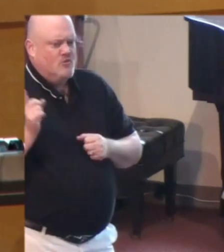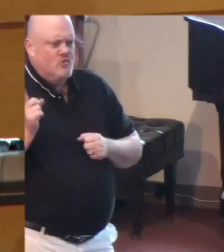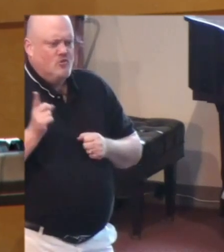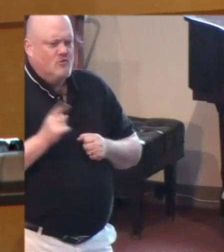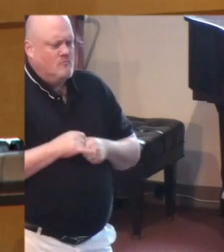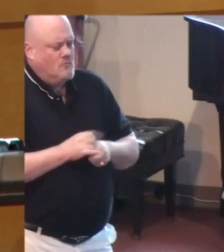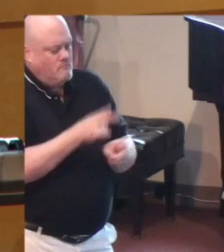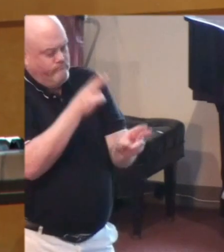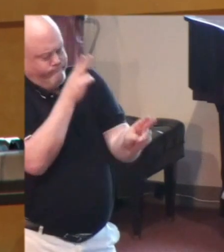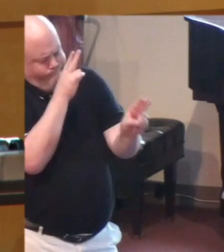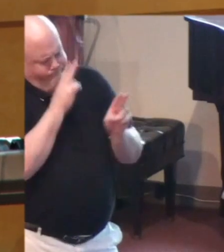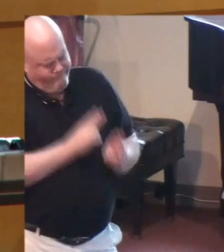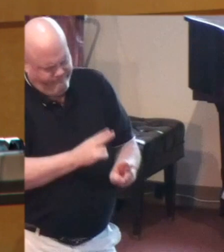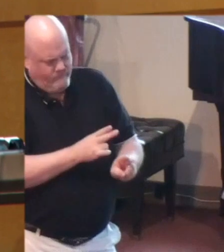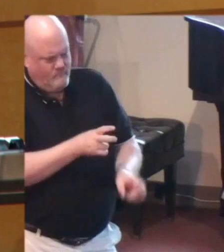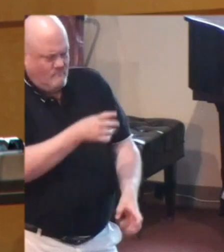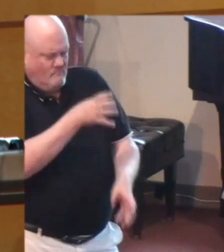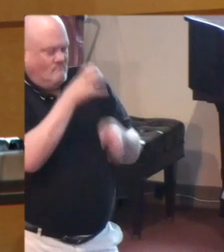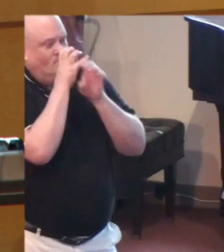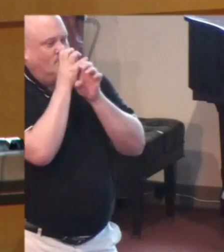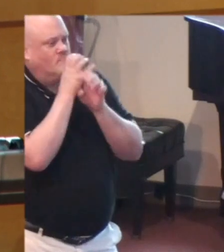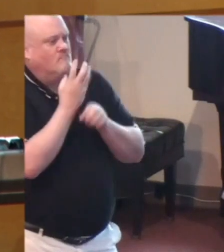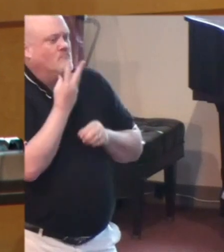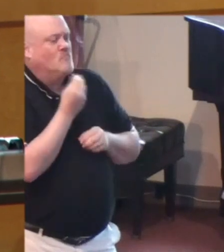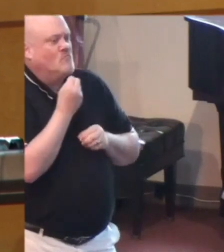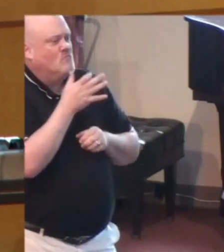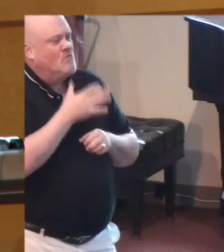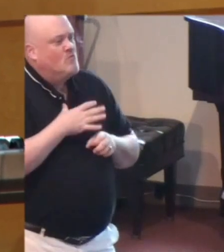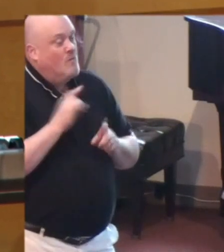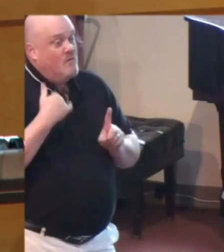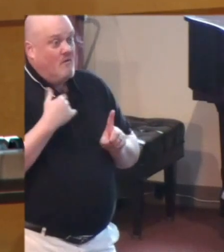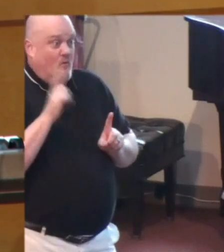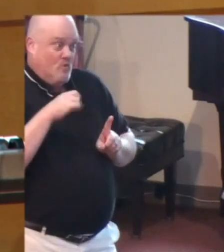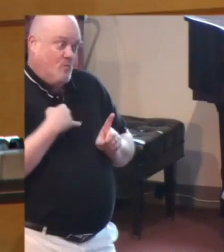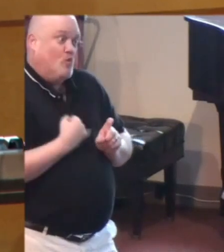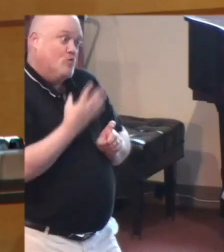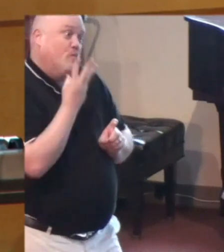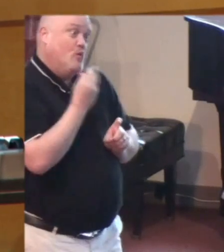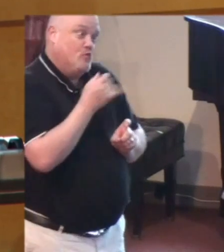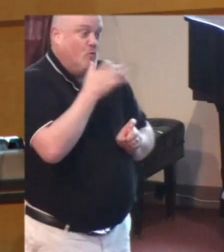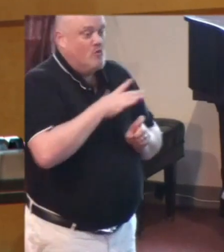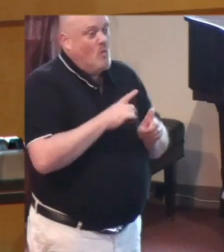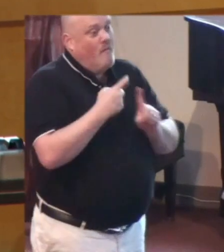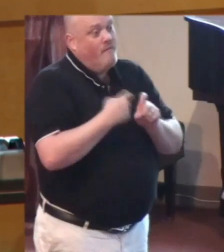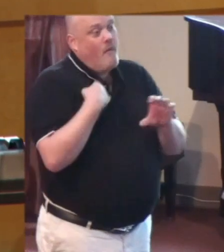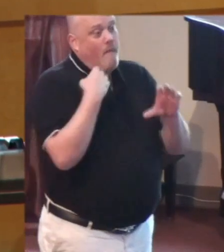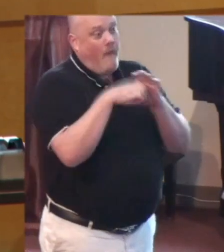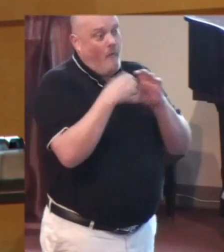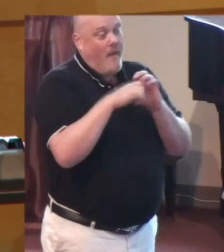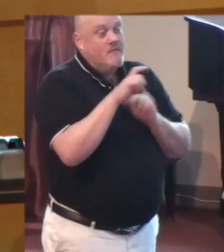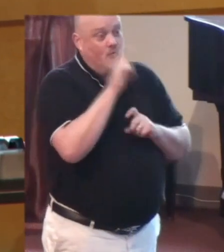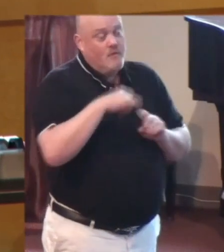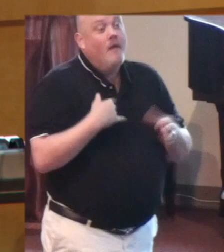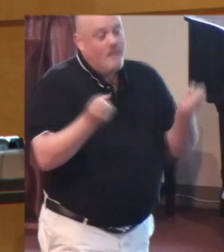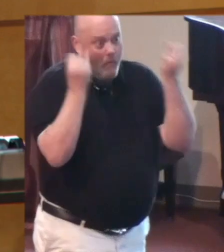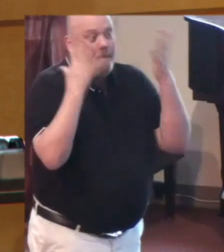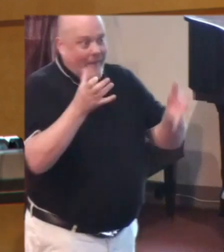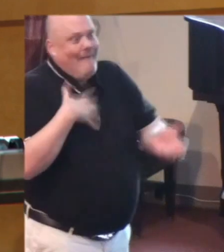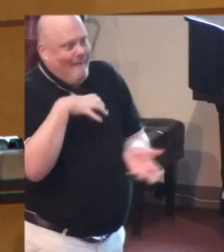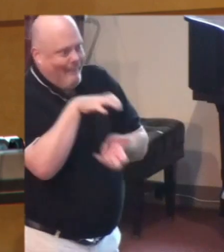Jewish mother. I am a nice Jewish girl from El Paso, Texas, which always makes people laugh. That's so funny.